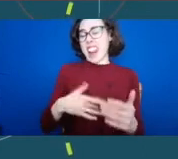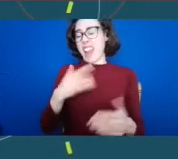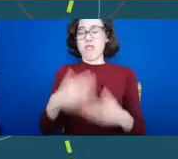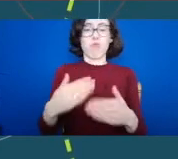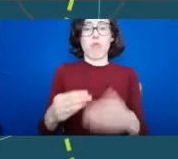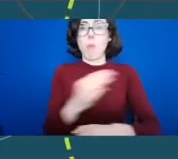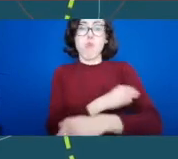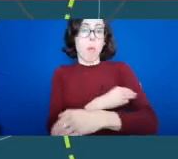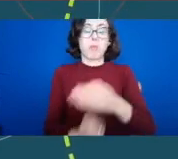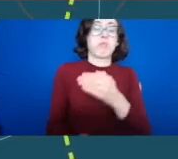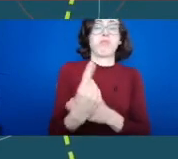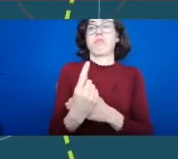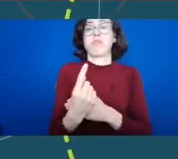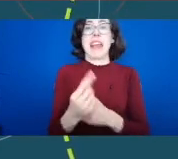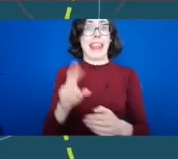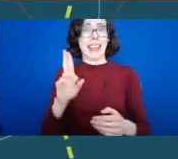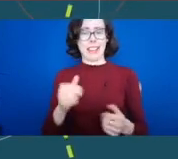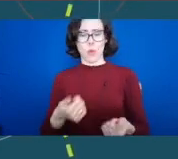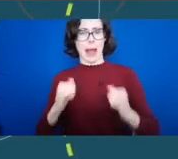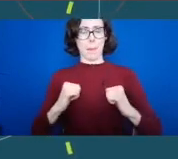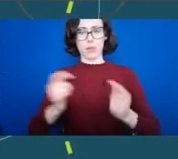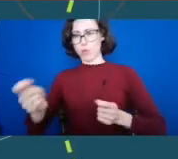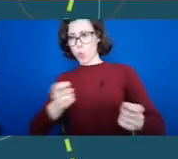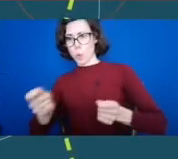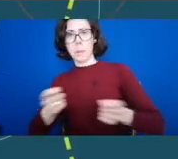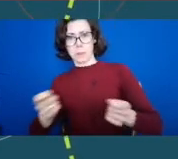their life, they have mechanisms to deal with them.